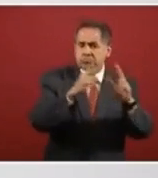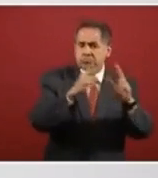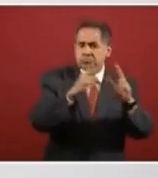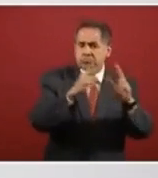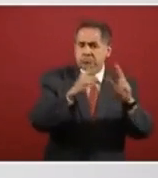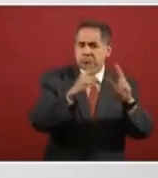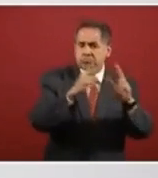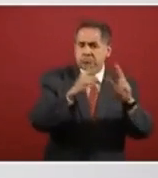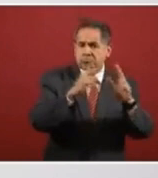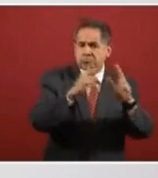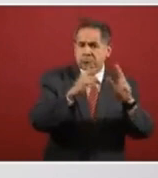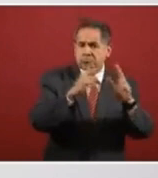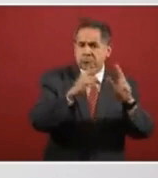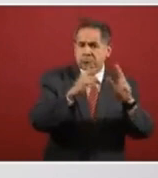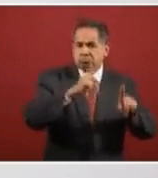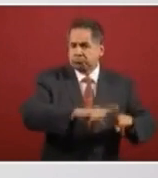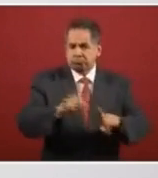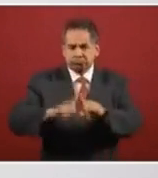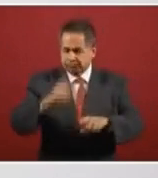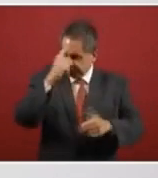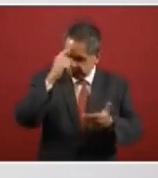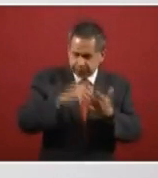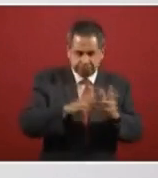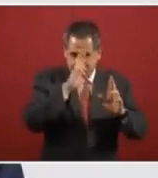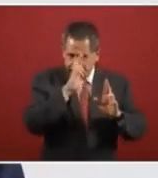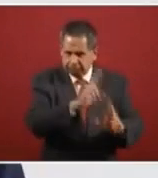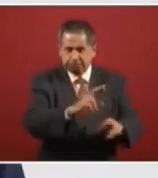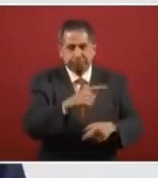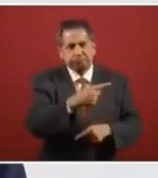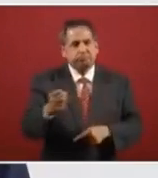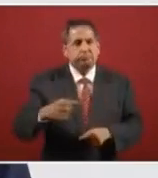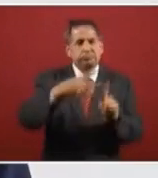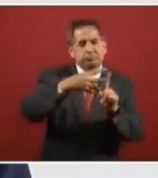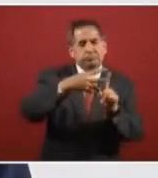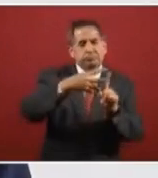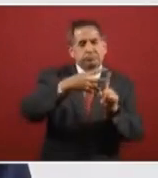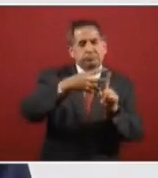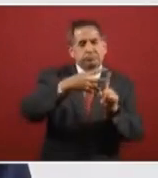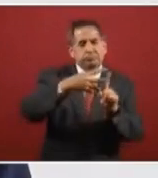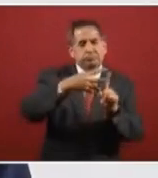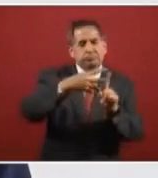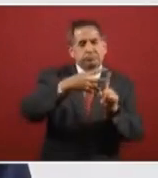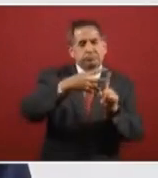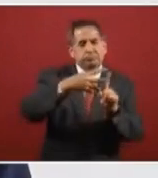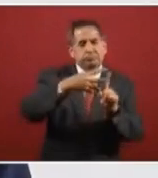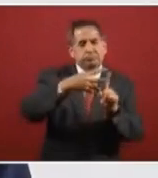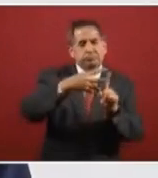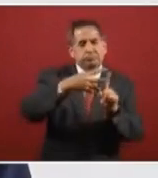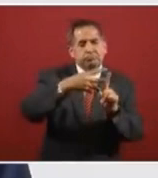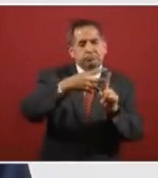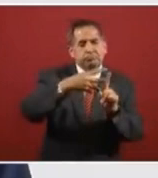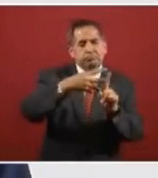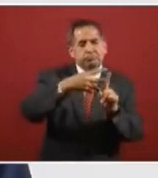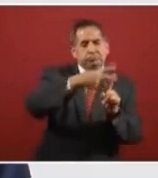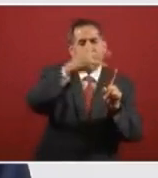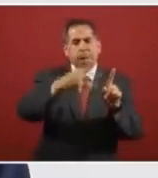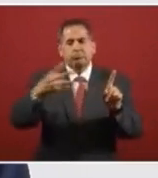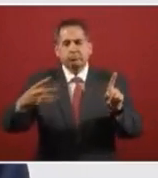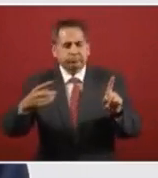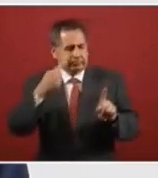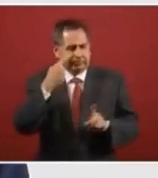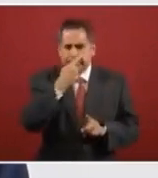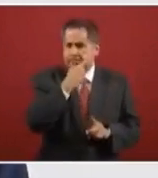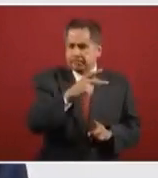in religious beliefs and in religious preferences